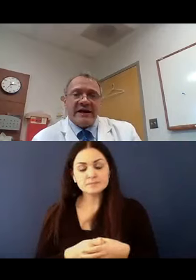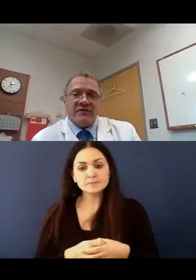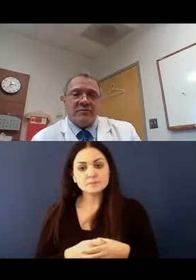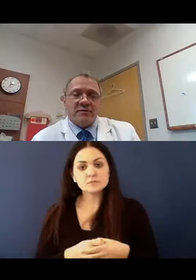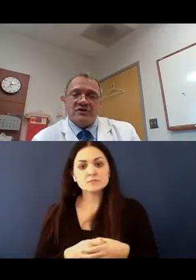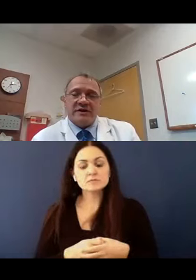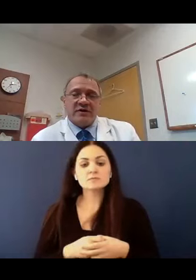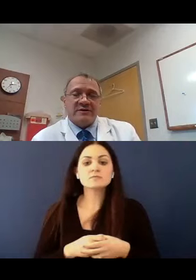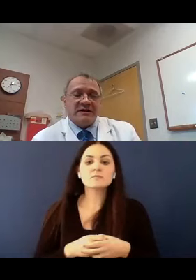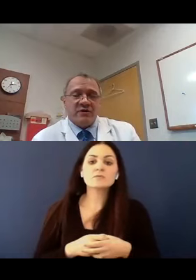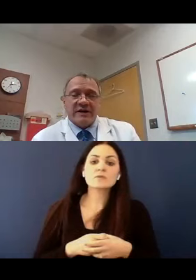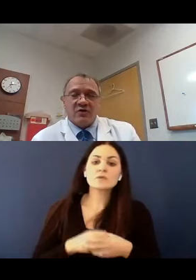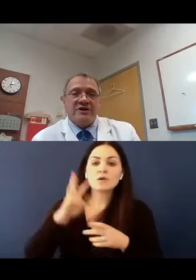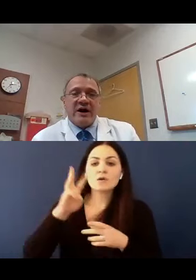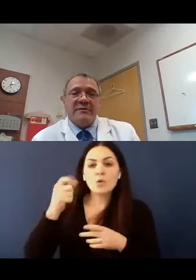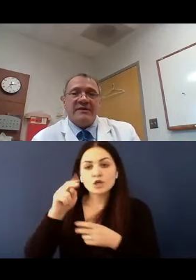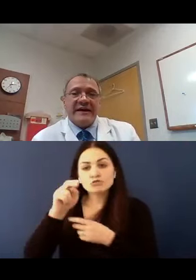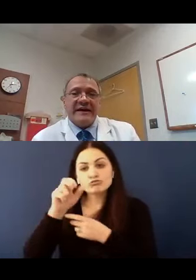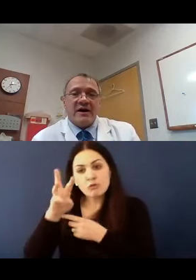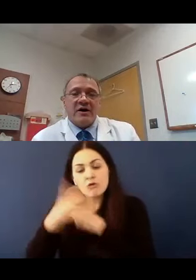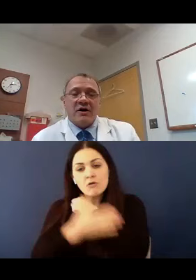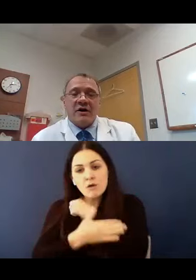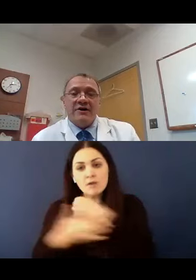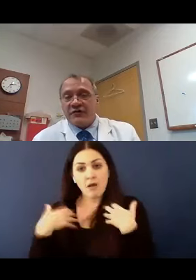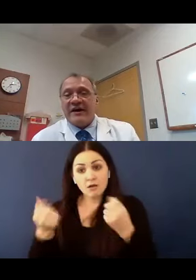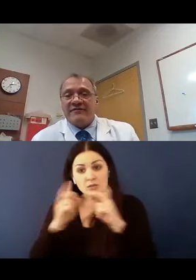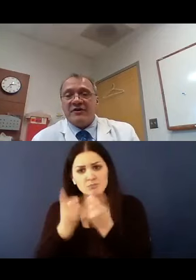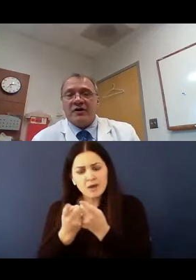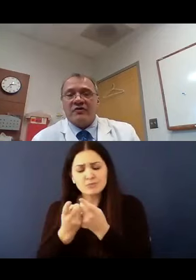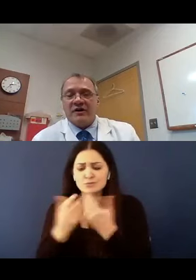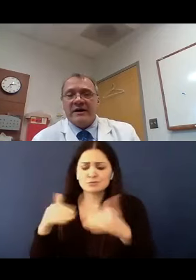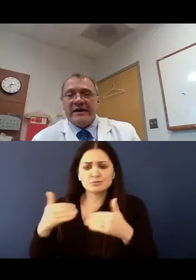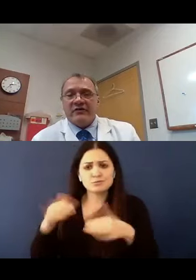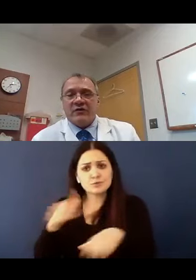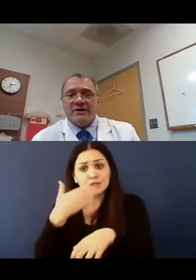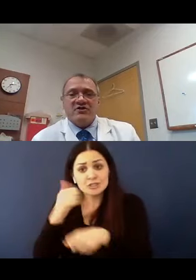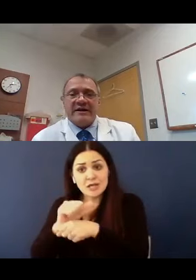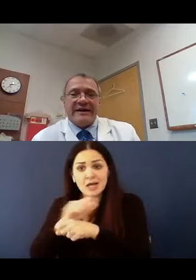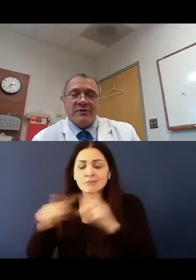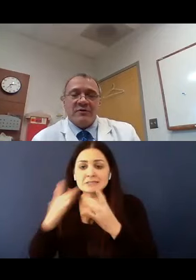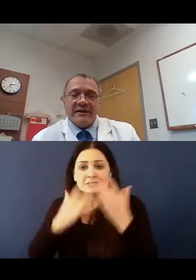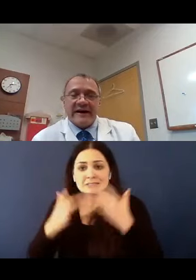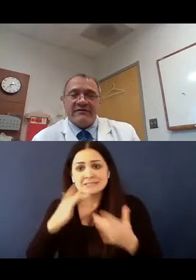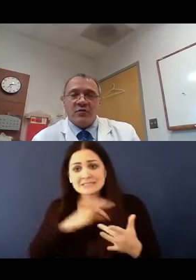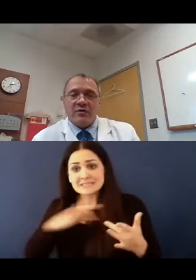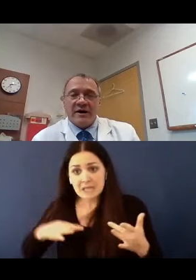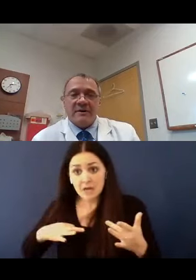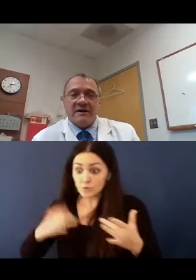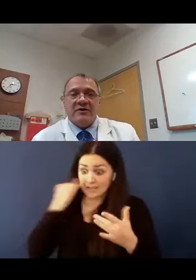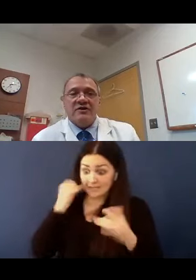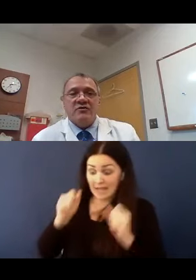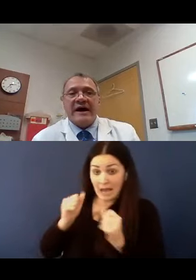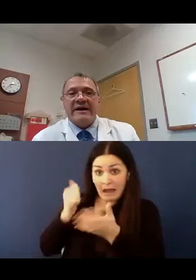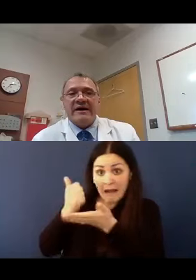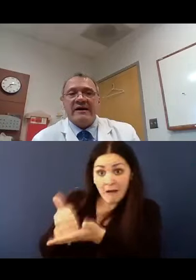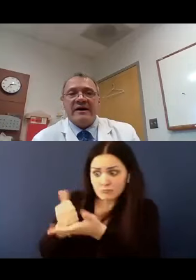Washtenaw County Health Department has been doing a great job, but they are understaffed also. And so as much as we can help with that effort, we want to be there